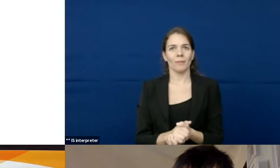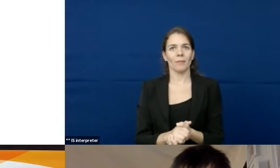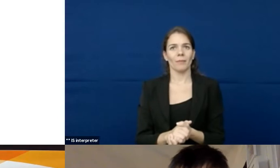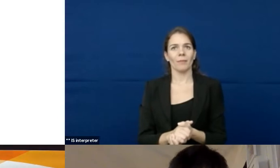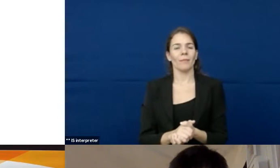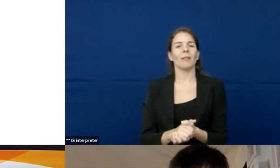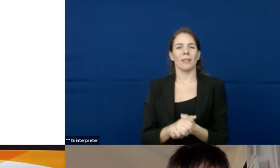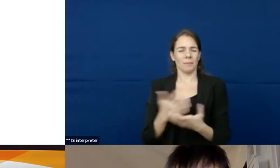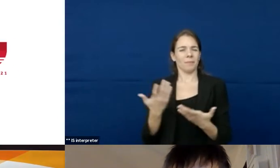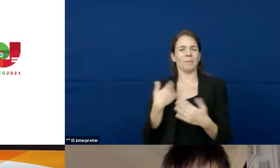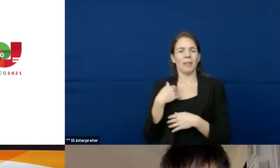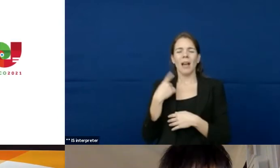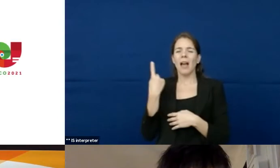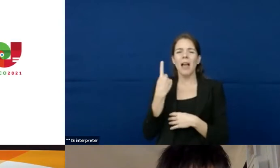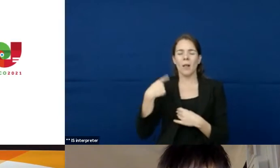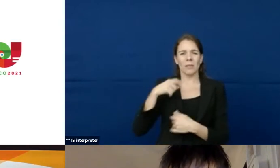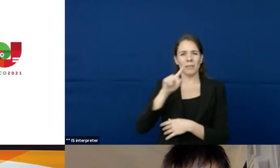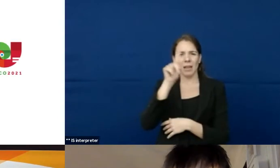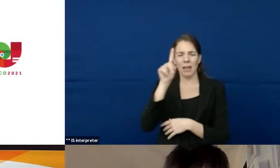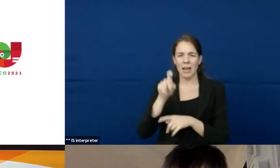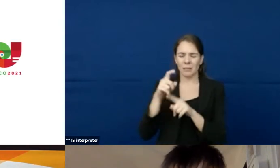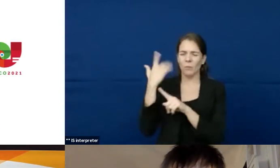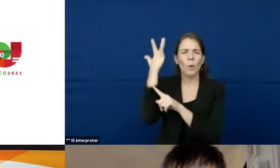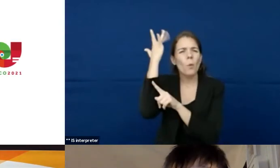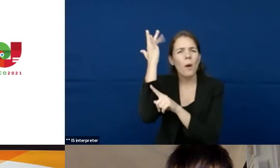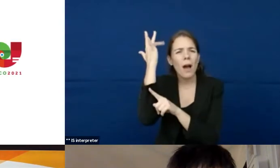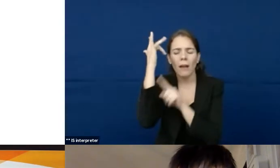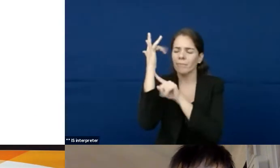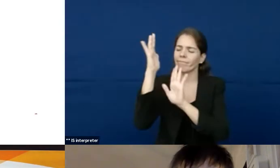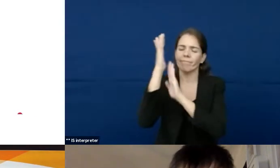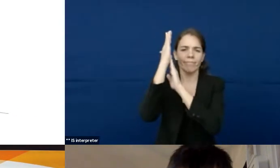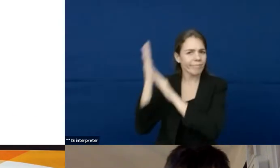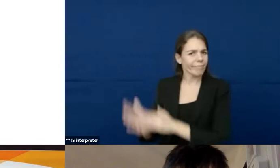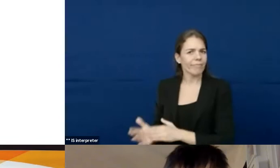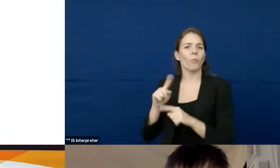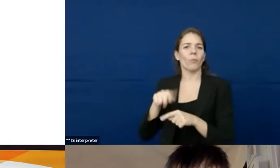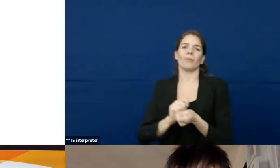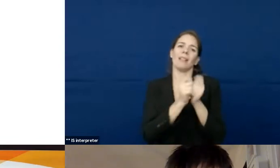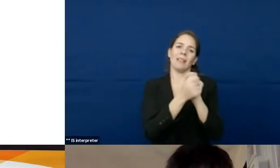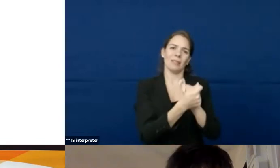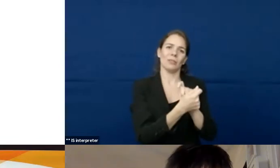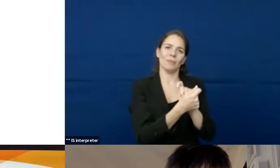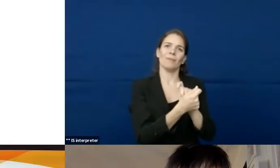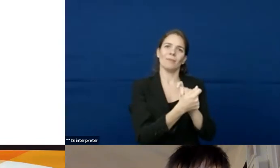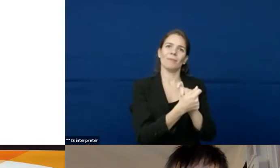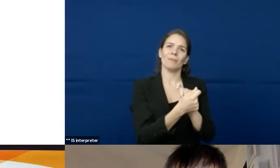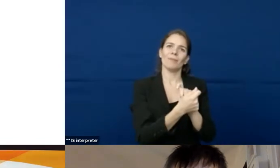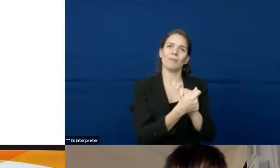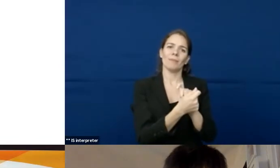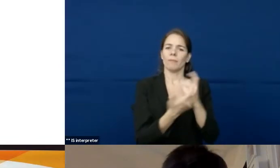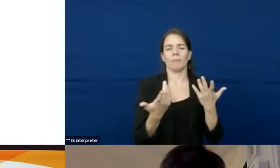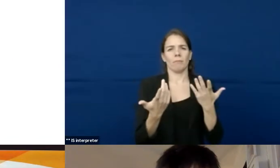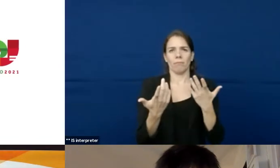equality are often structured around masculinity, femininity, survivor and perpetrator and patriarchy.